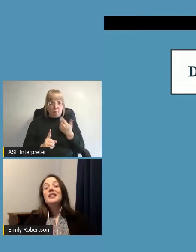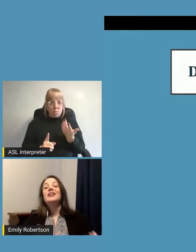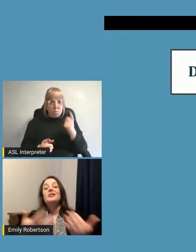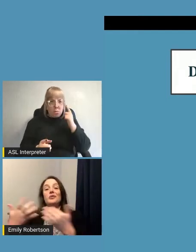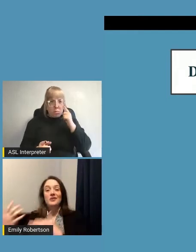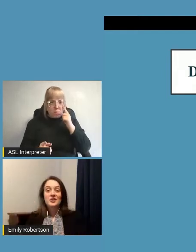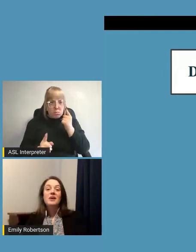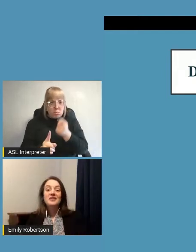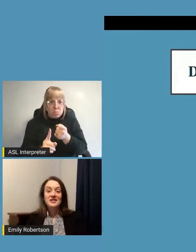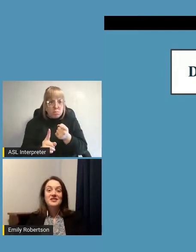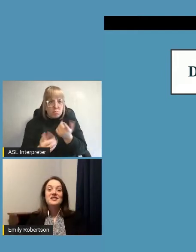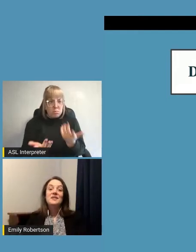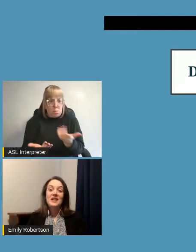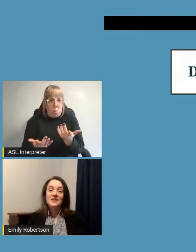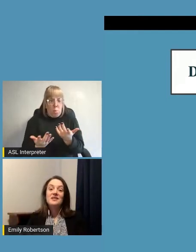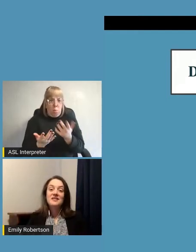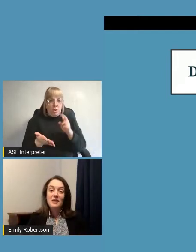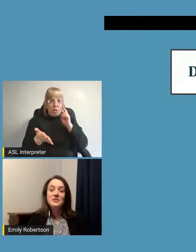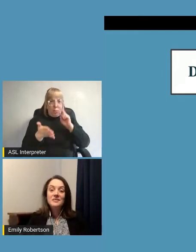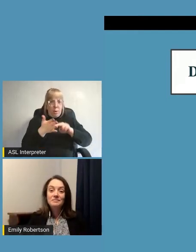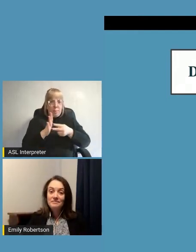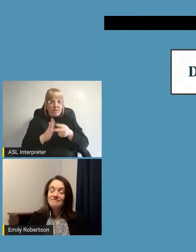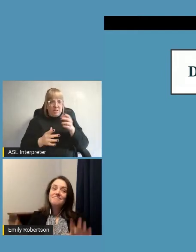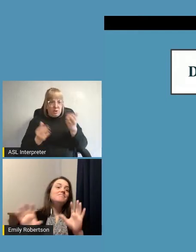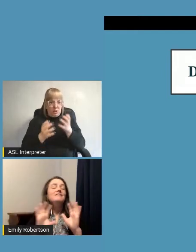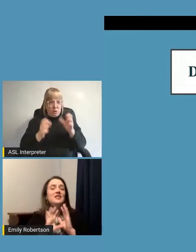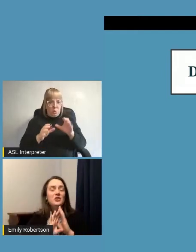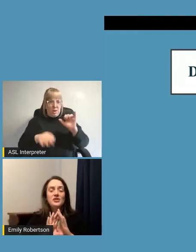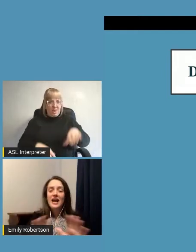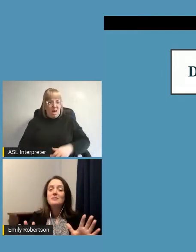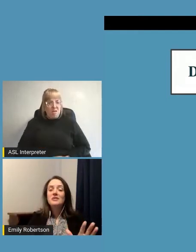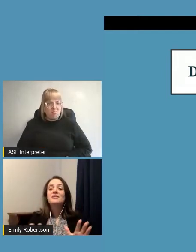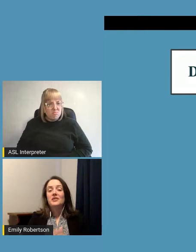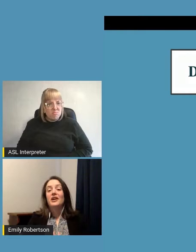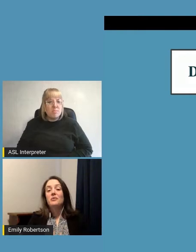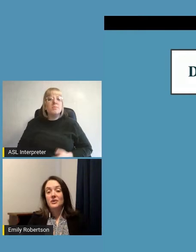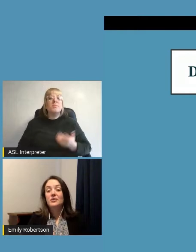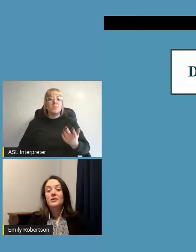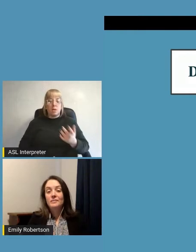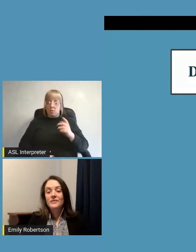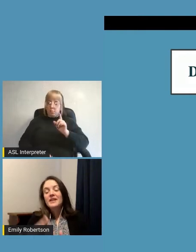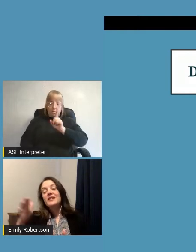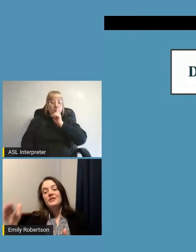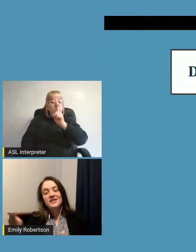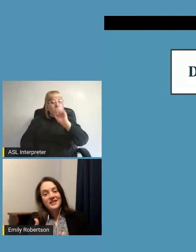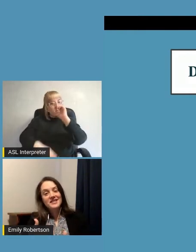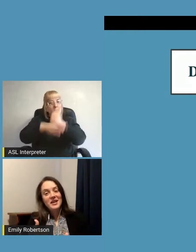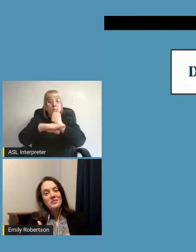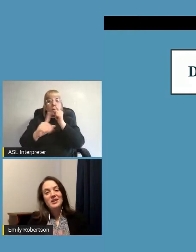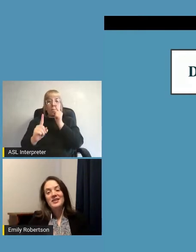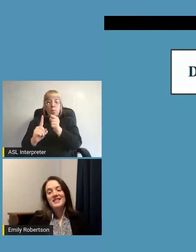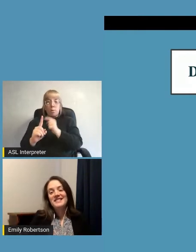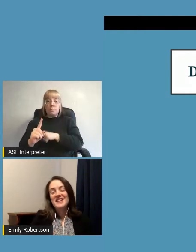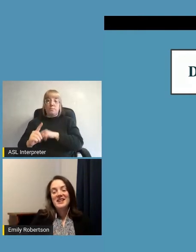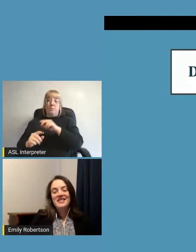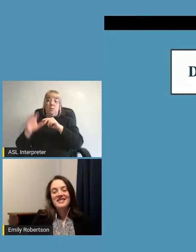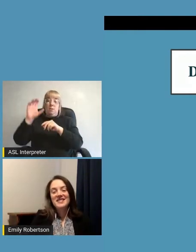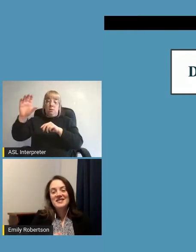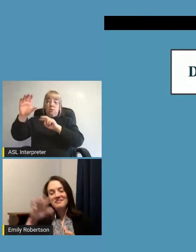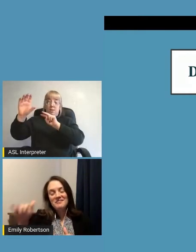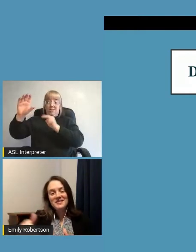at in order to make decisions at the end of the steps. So you should absolutely start out with a goal. Your second step along